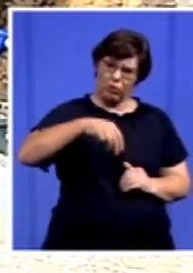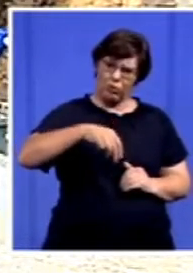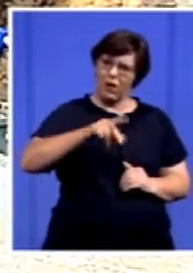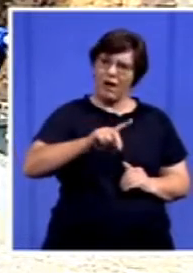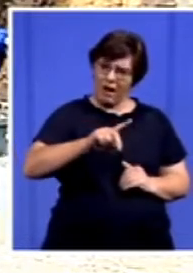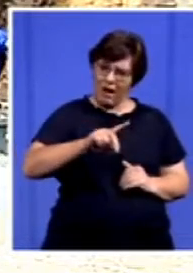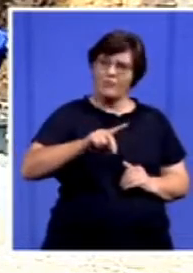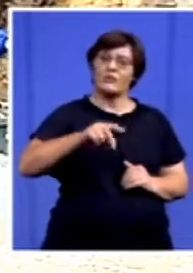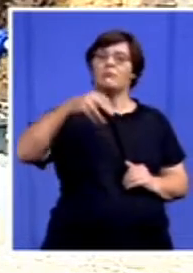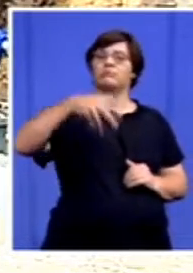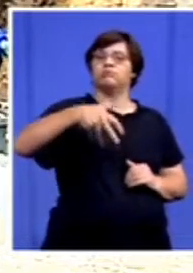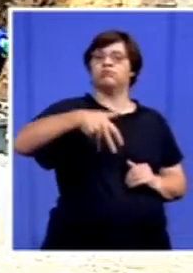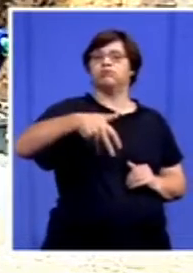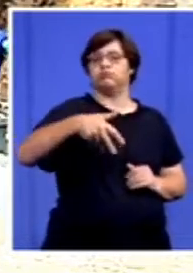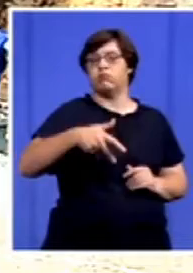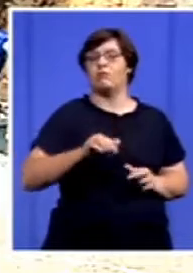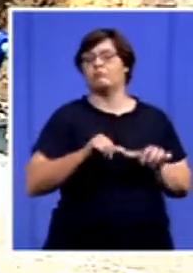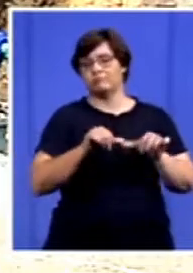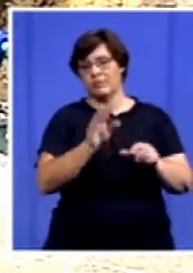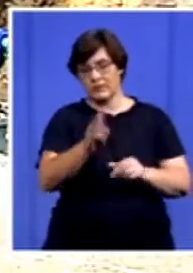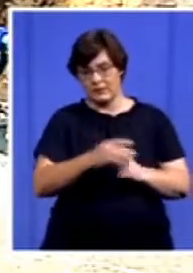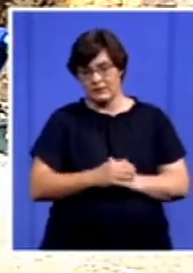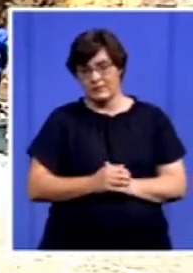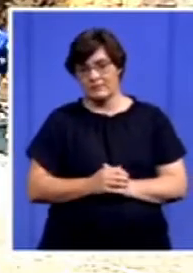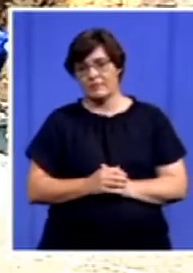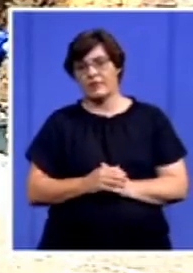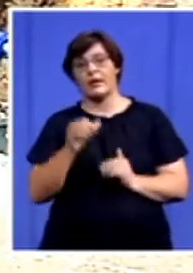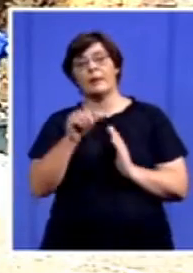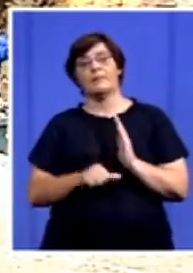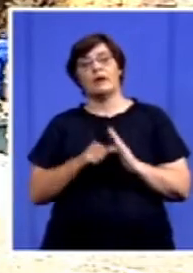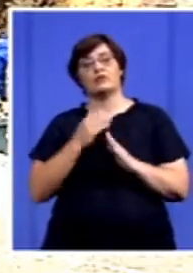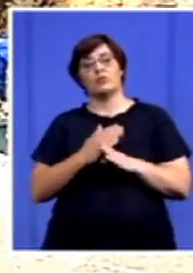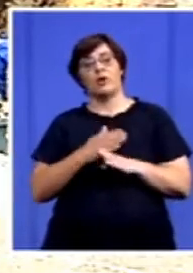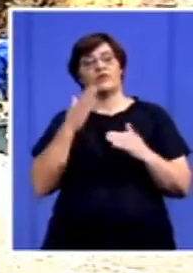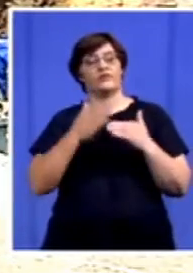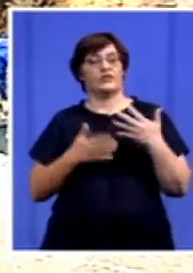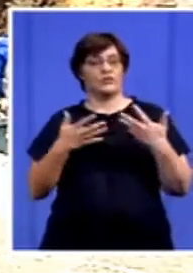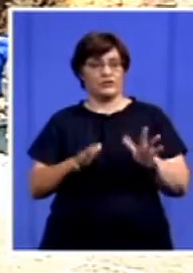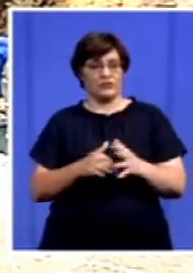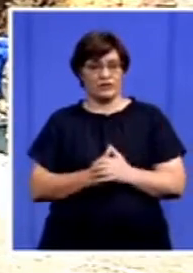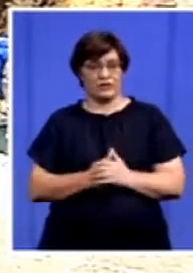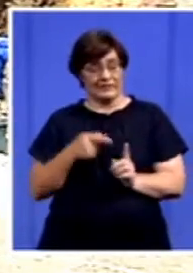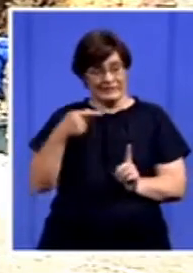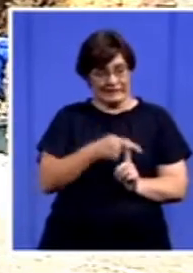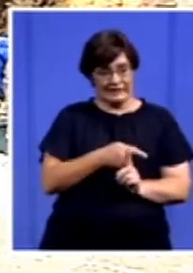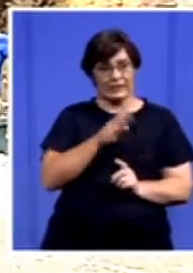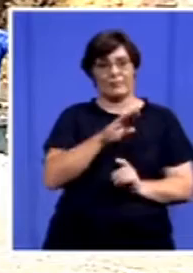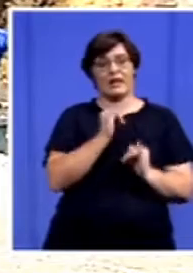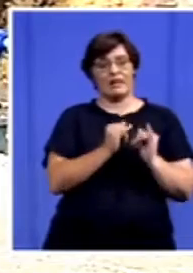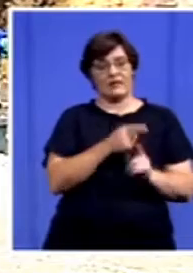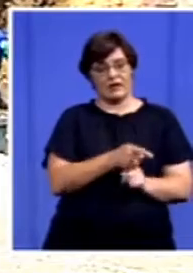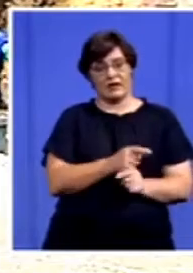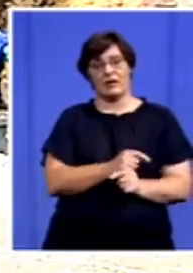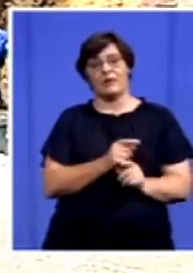this particular point. So maintenance work absolutely complete at this particular site where I am. But remember, Desiree, there were two sites. So that